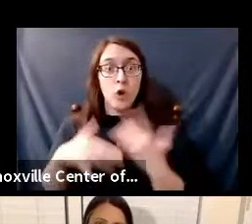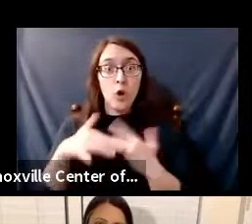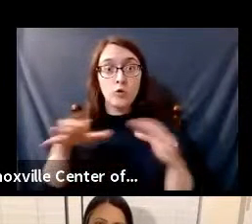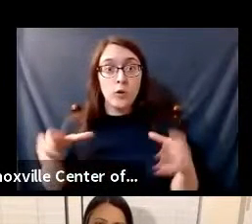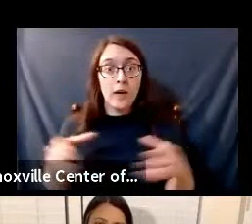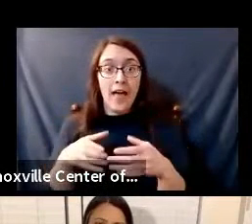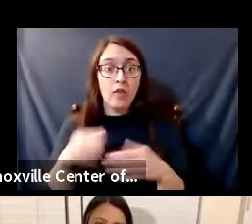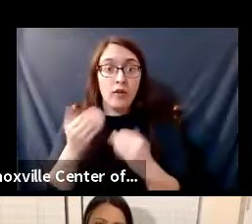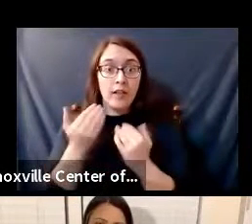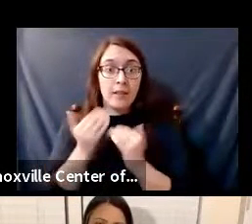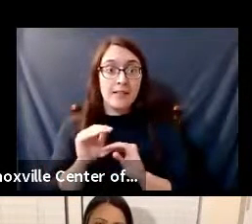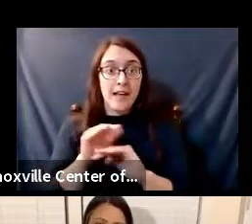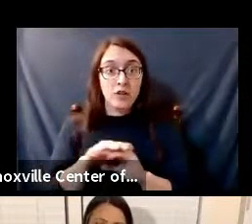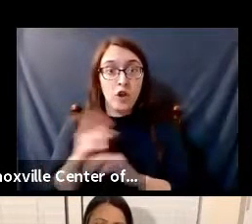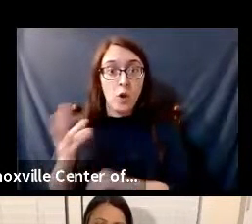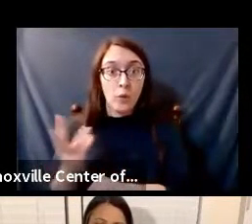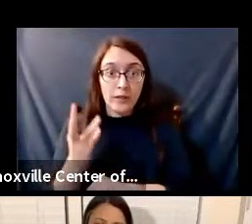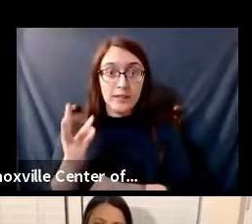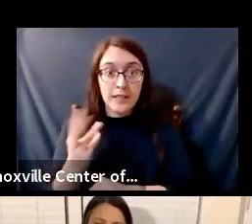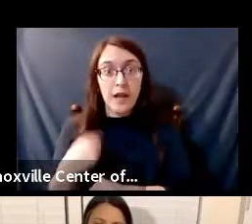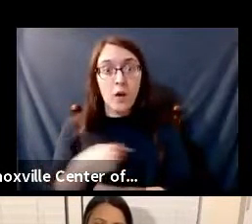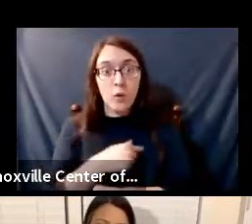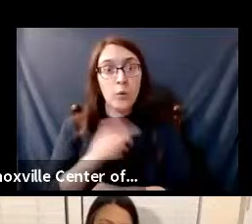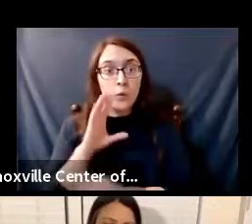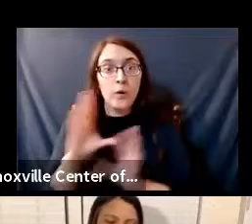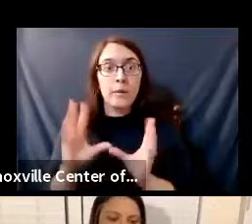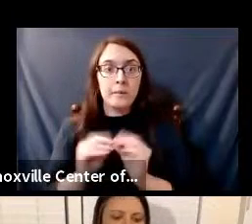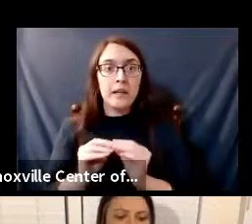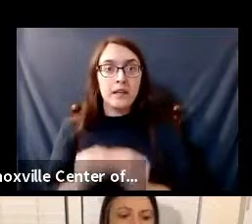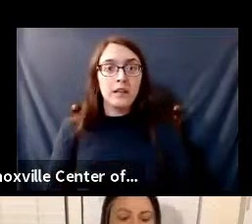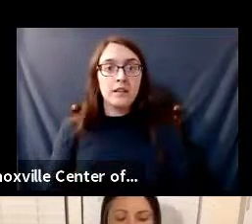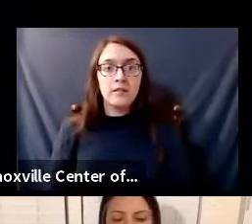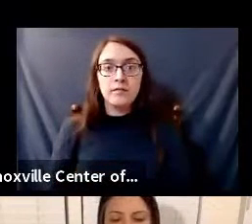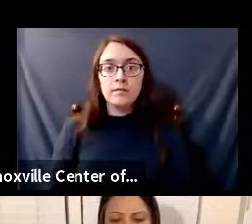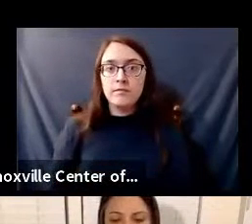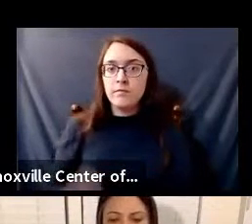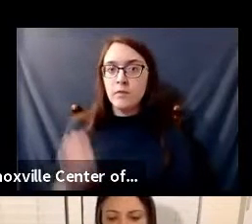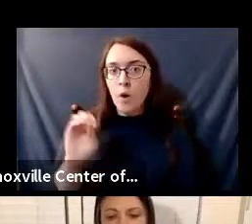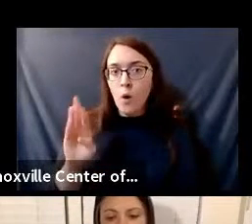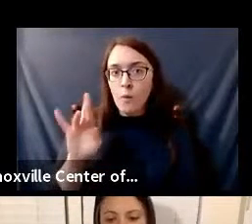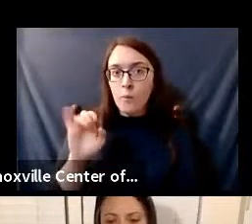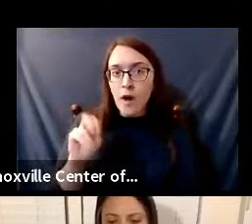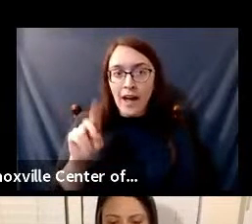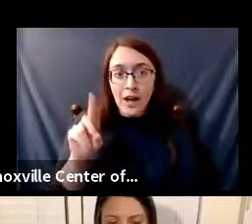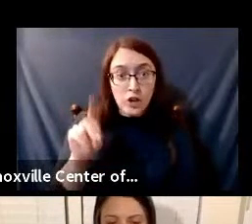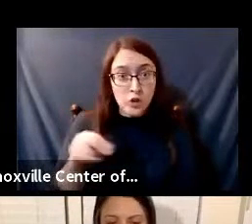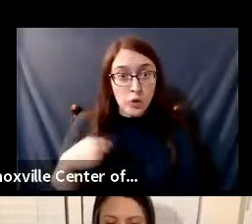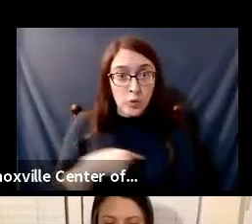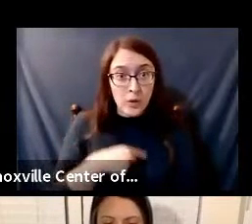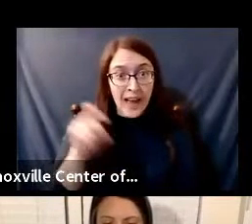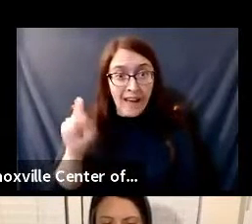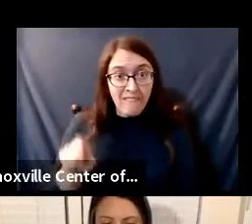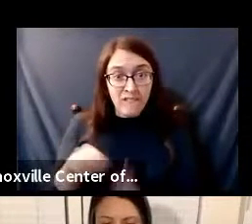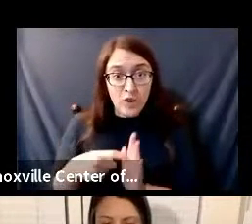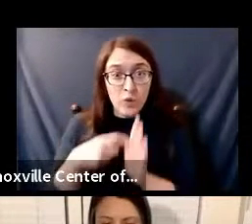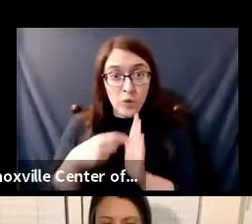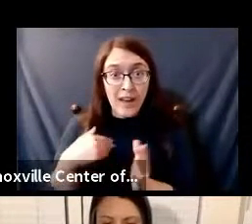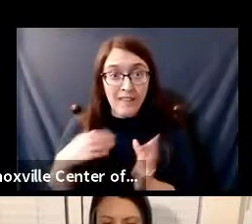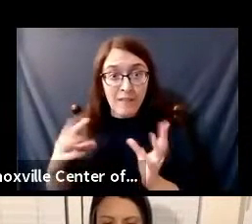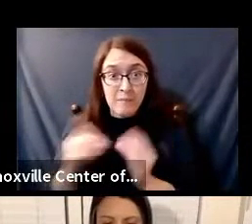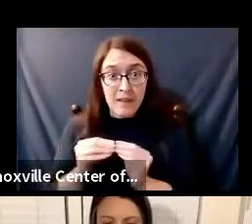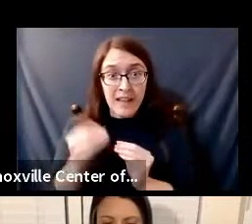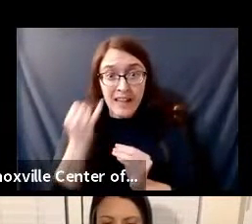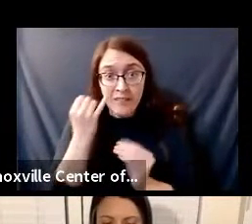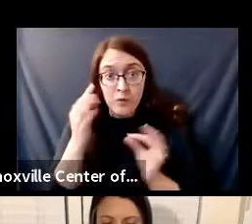then obviously we will have a meeting. Do we have to have a meeting, Mr. Sanders, if we decide today to